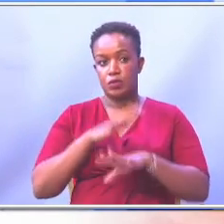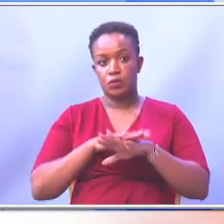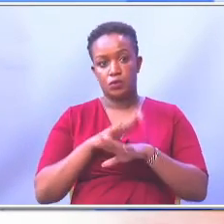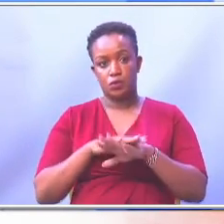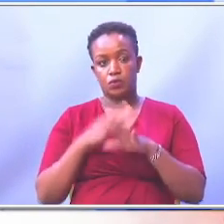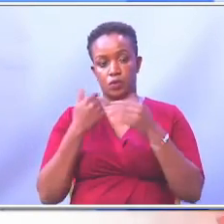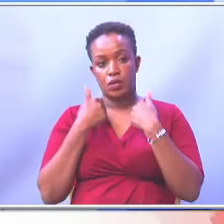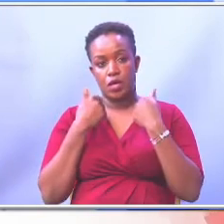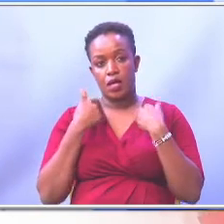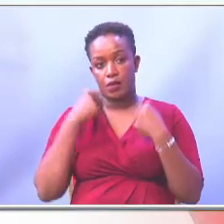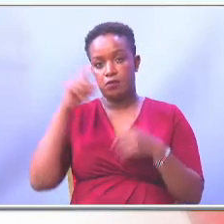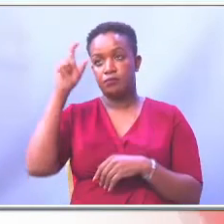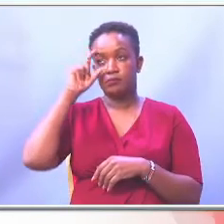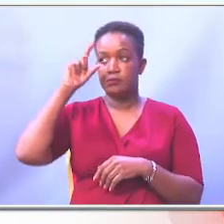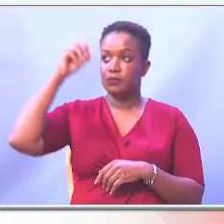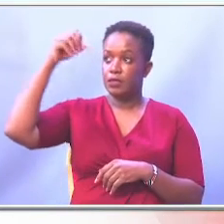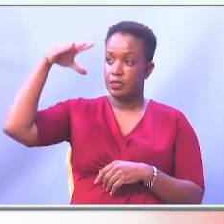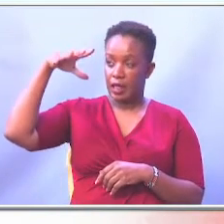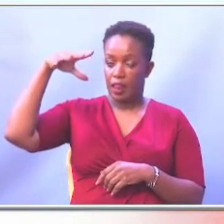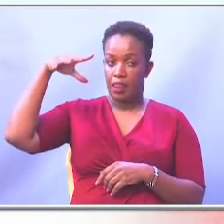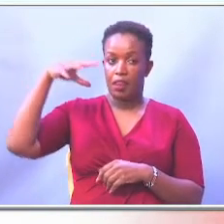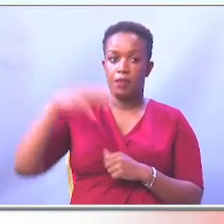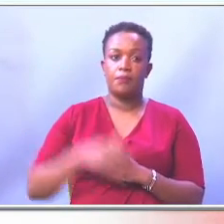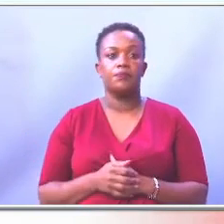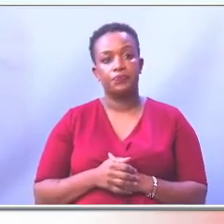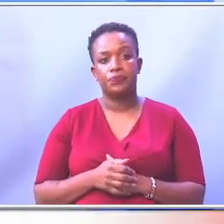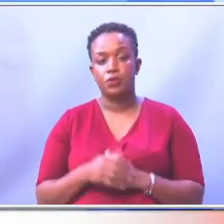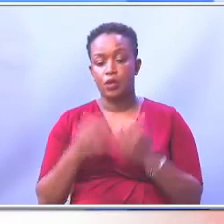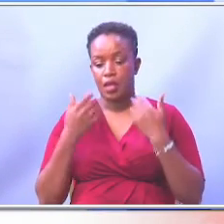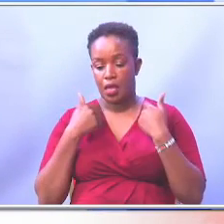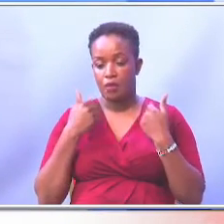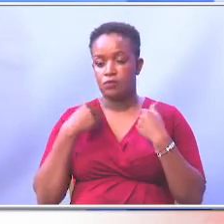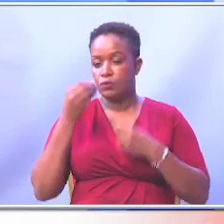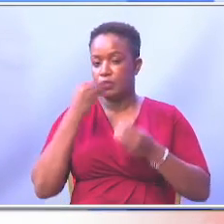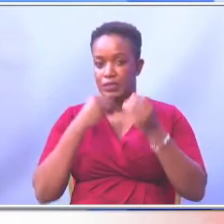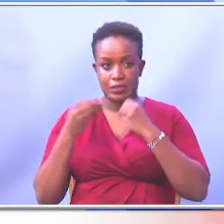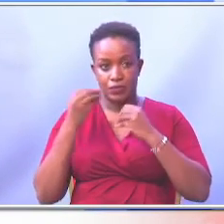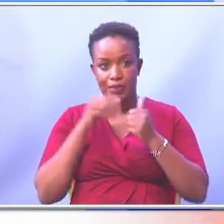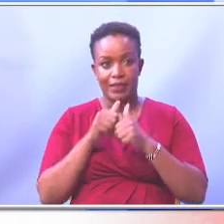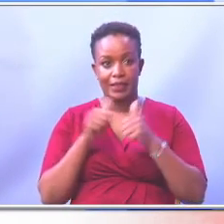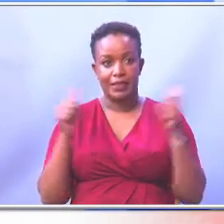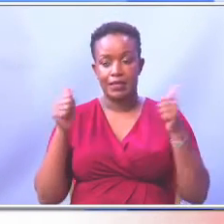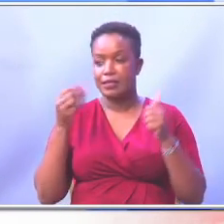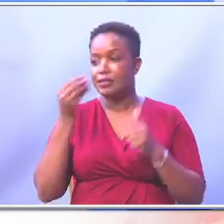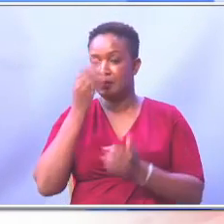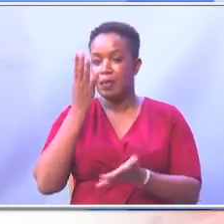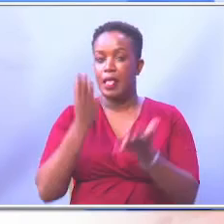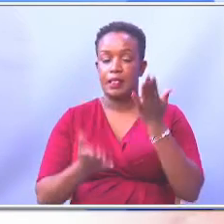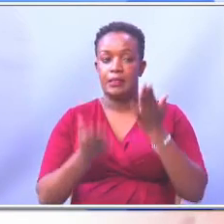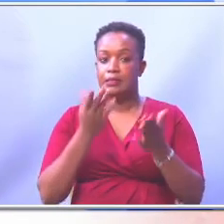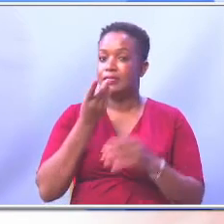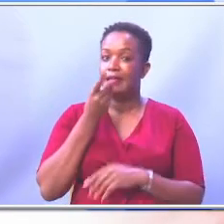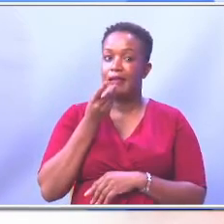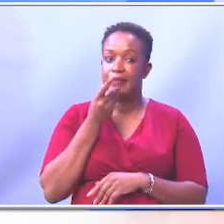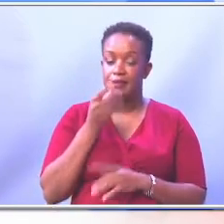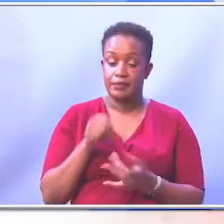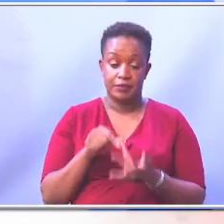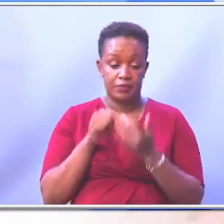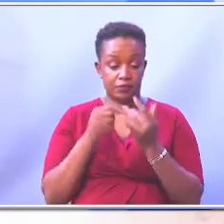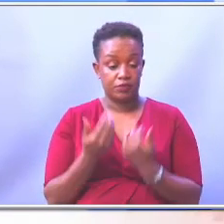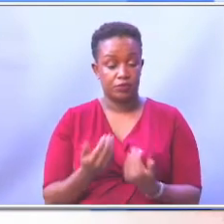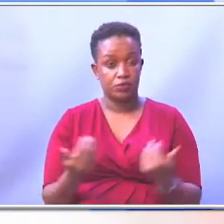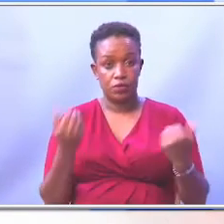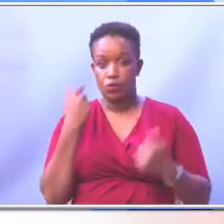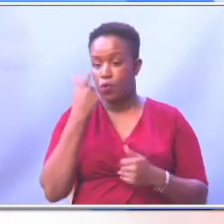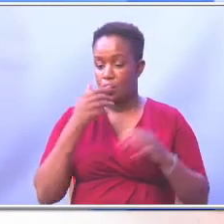have sunglasses on those sunny days. You have to maintain a healthy diet. Just eat a very balanced diet, especially for kids who